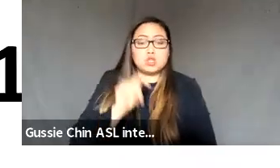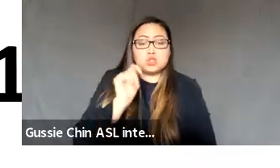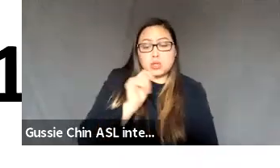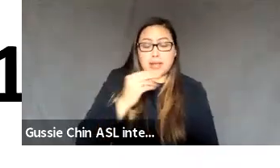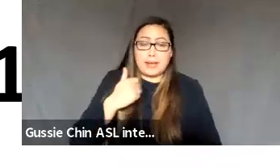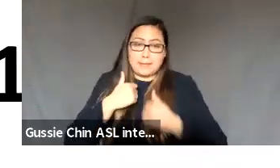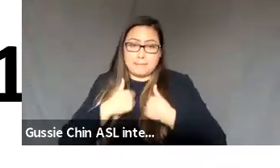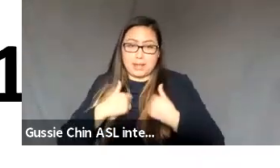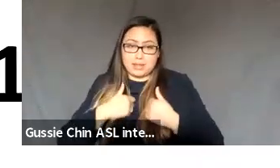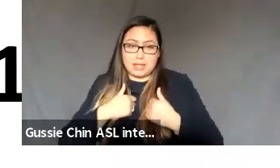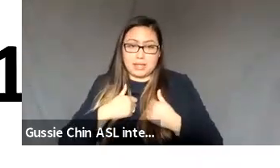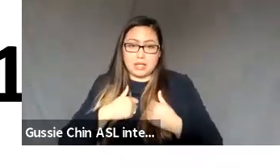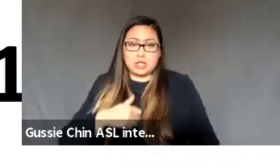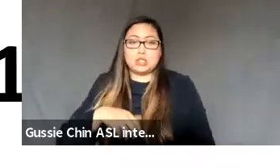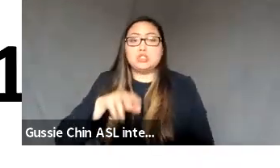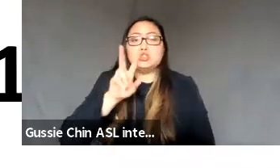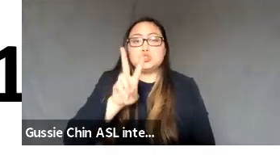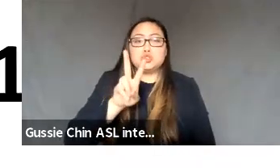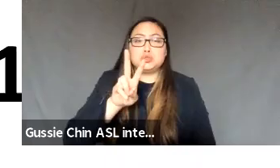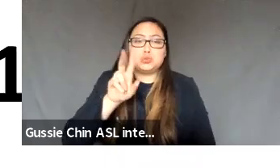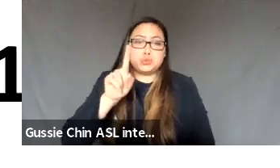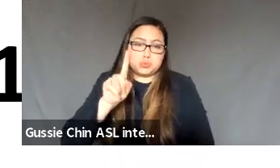section 213 of the standards.